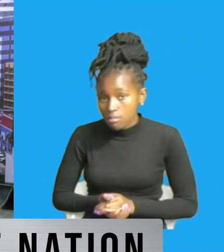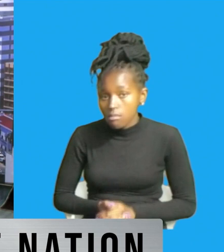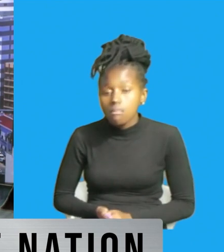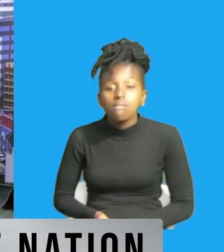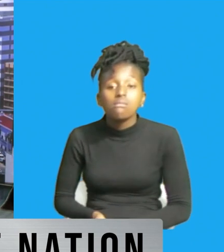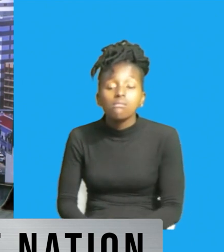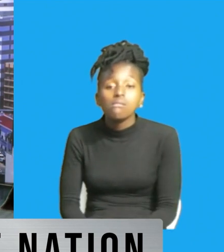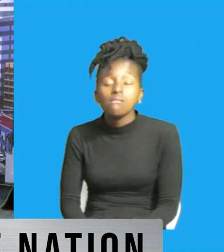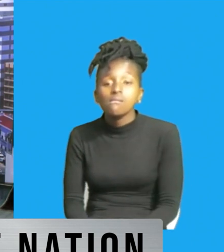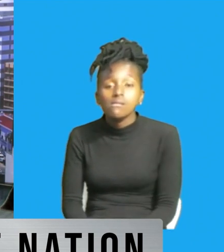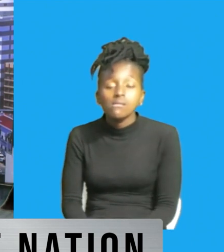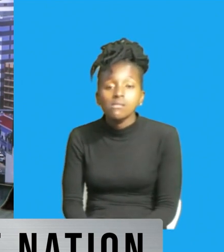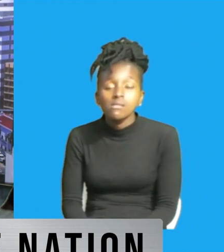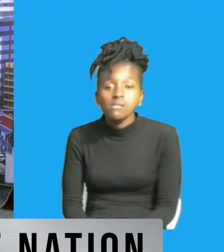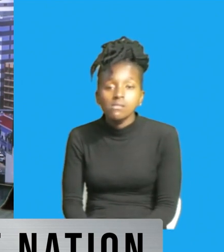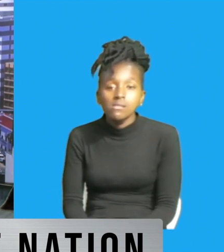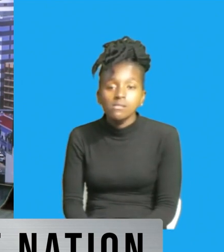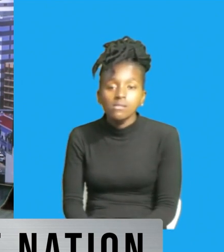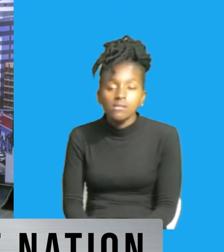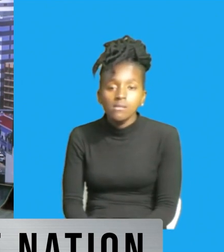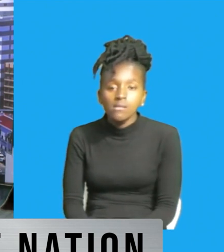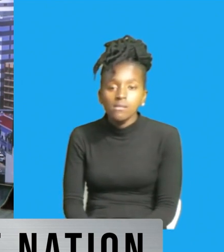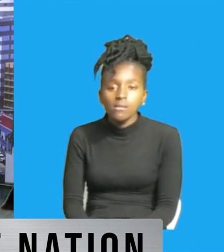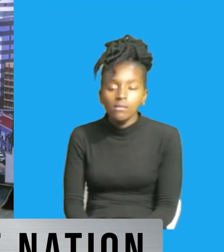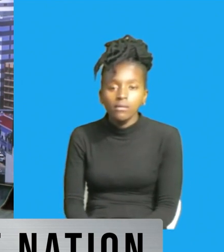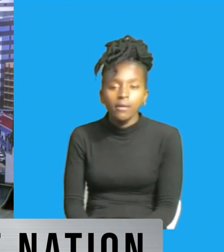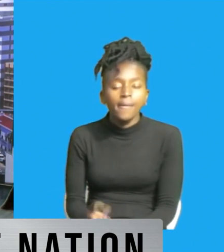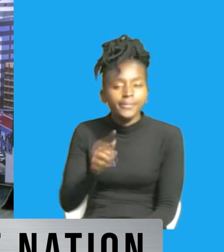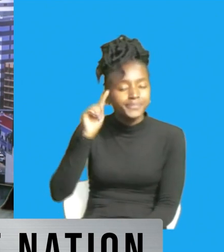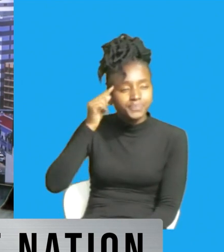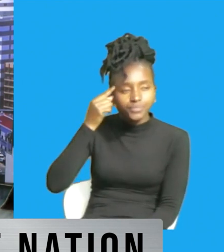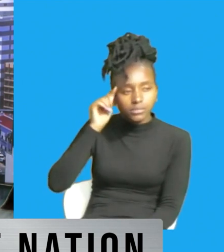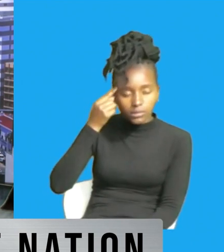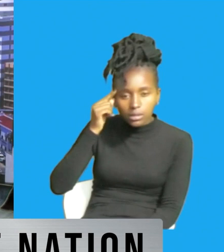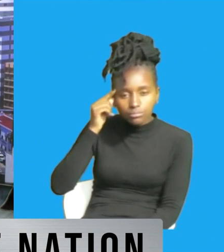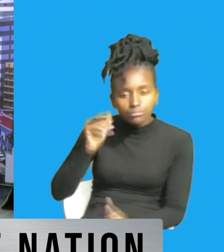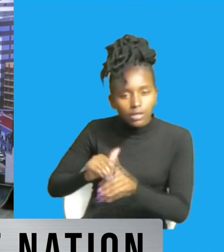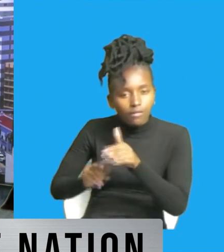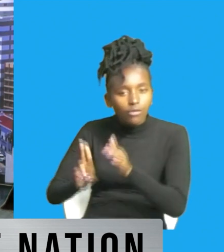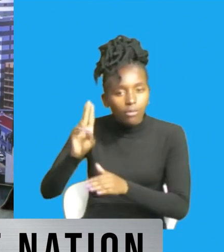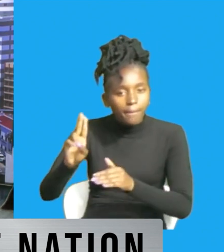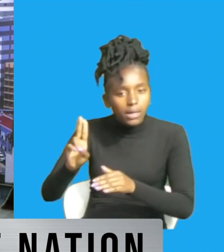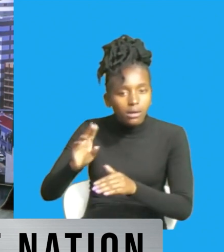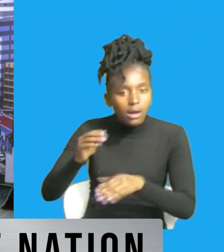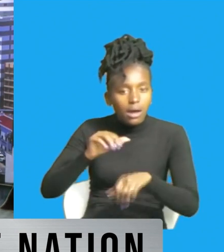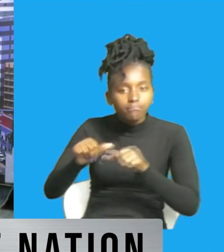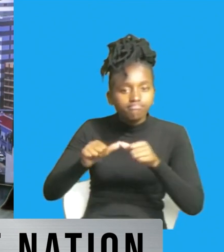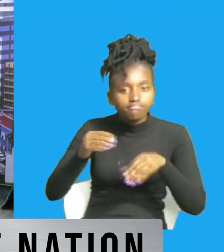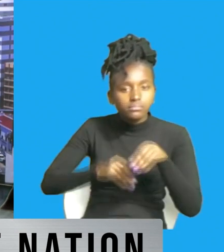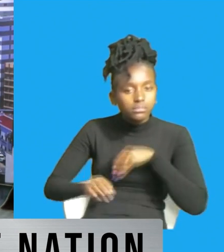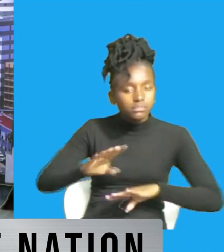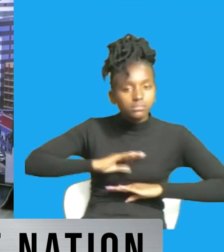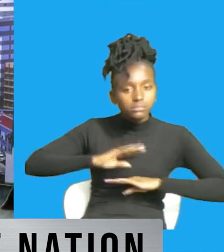this government properly this 8 months? We are tracking corruption. We are not seeing, the cases have